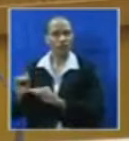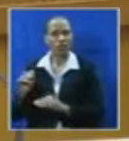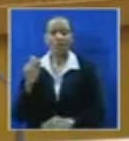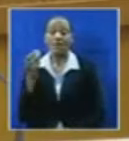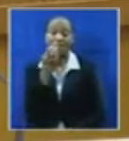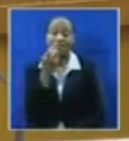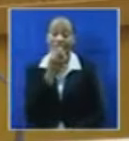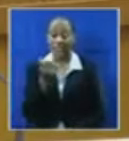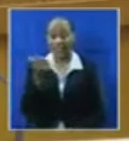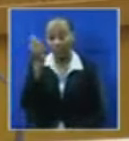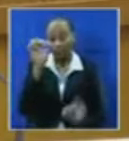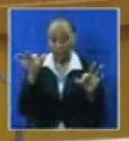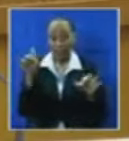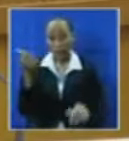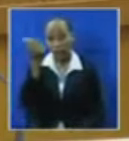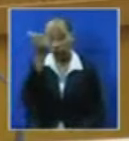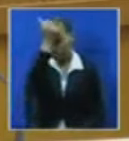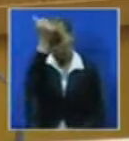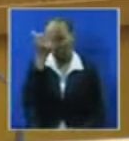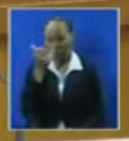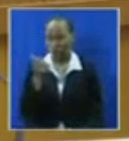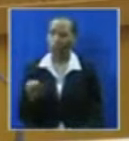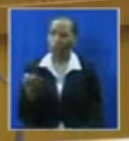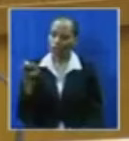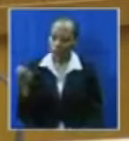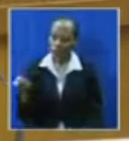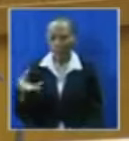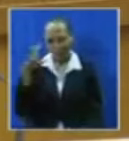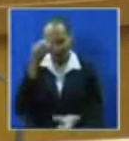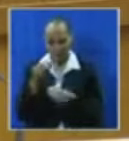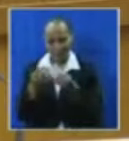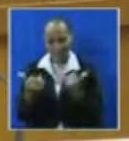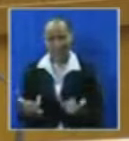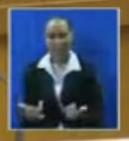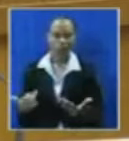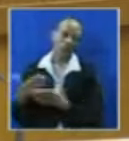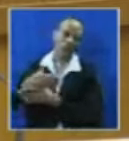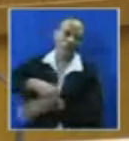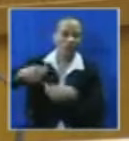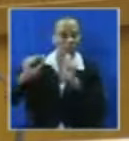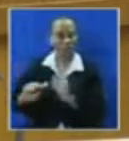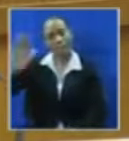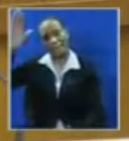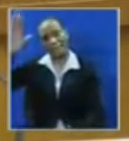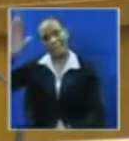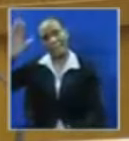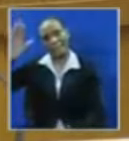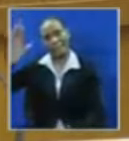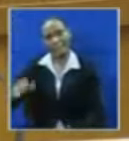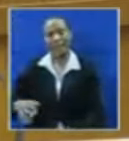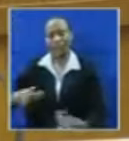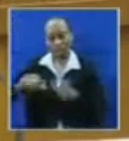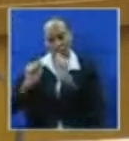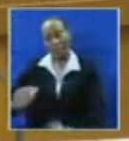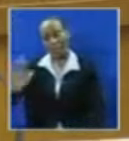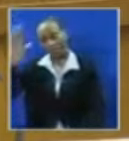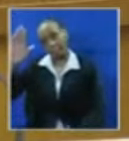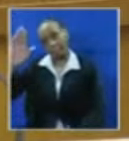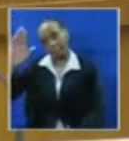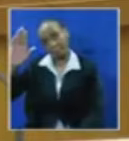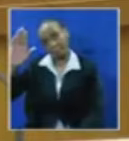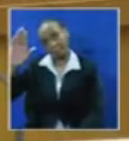not a problem, and you did exactly that. You learn after me. House you follow me because I'm House in charge. I'm running